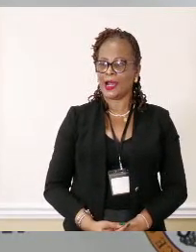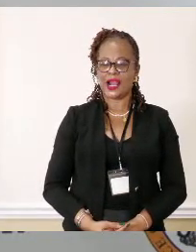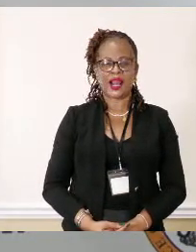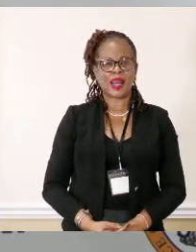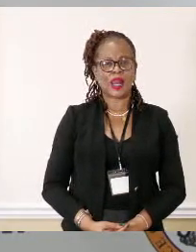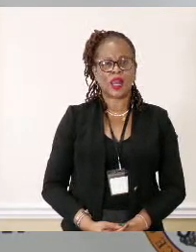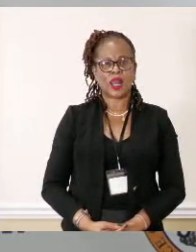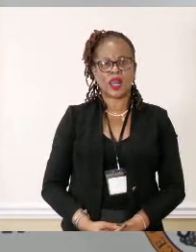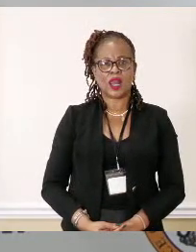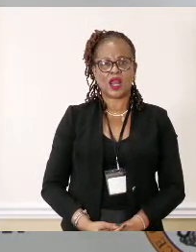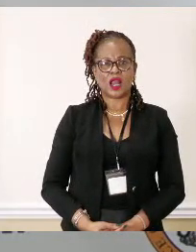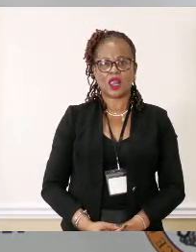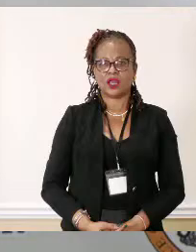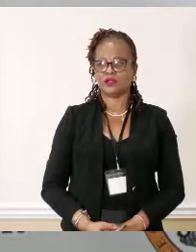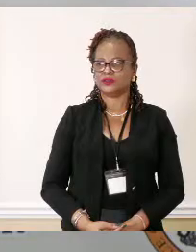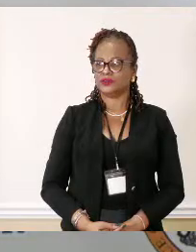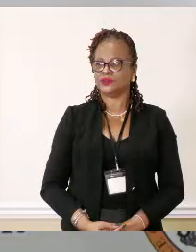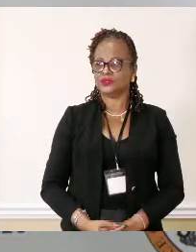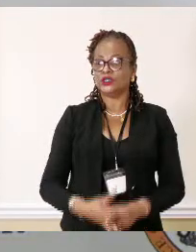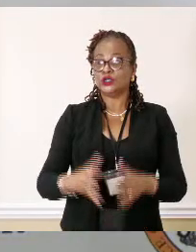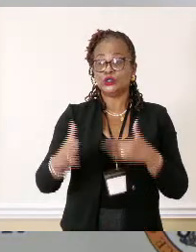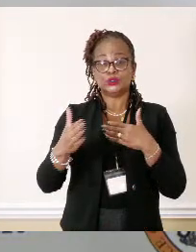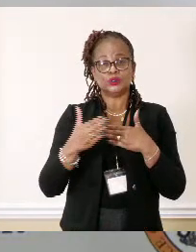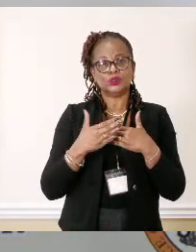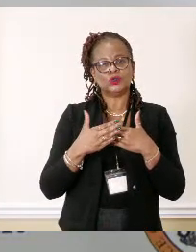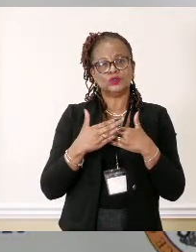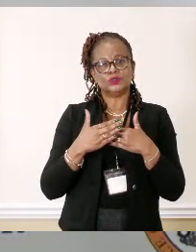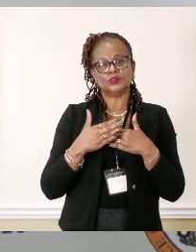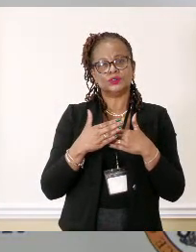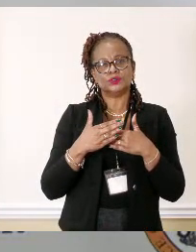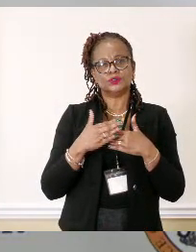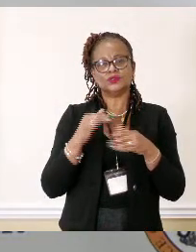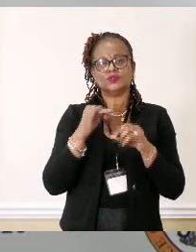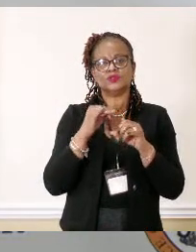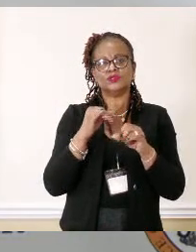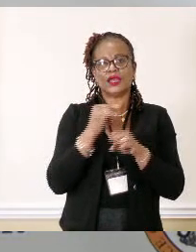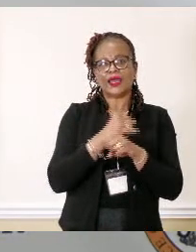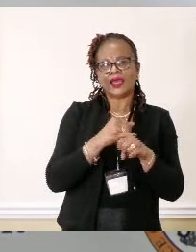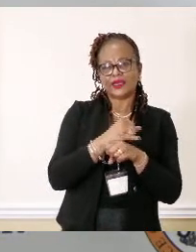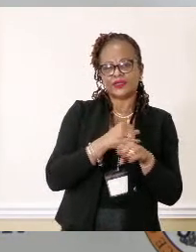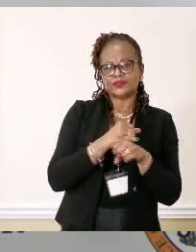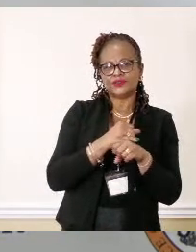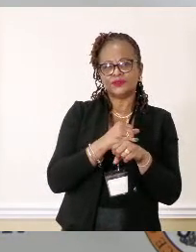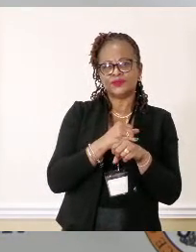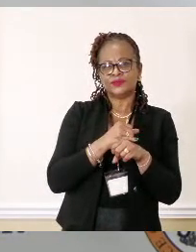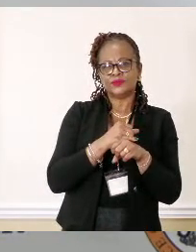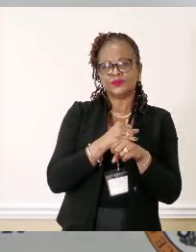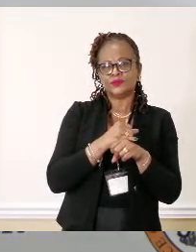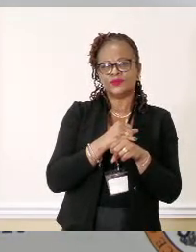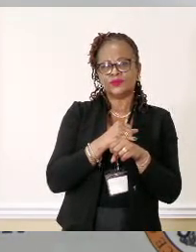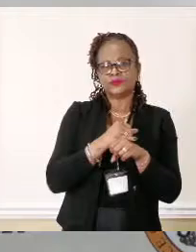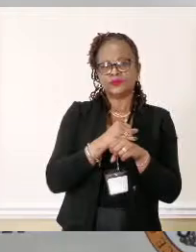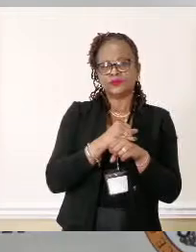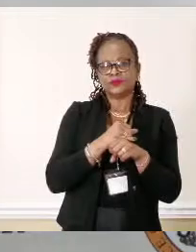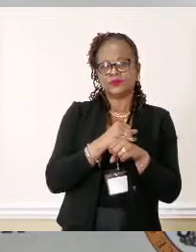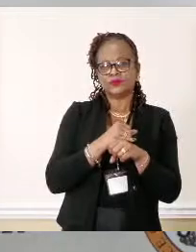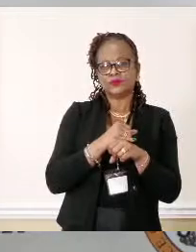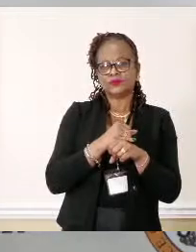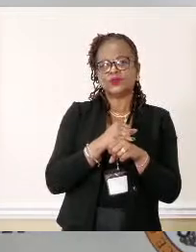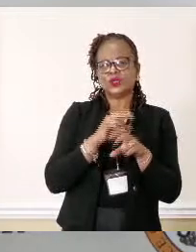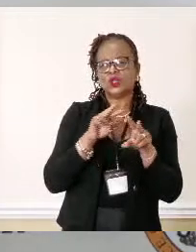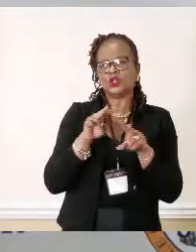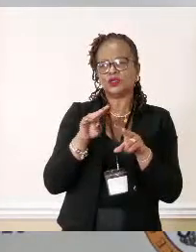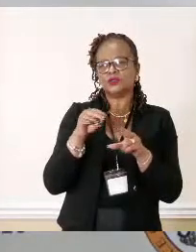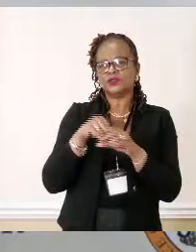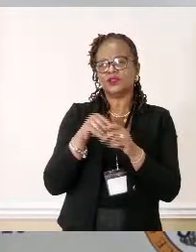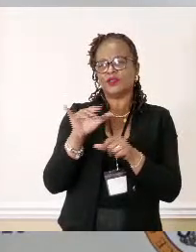No. The closest proxy is the island surveilled, Mr. Moxie, but we can certainly look into